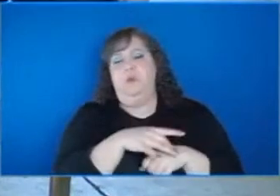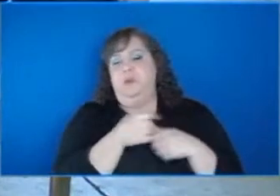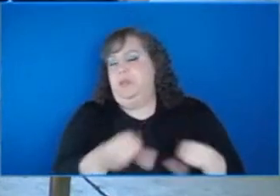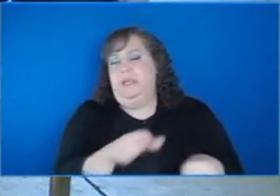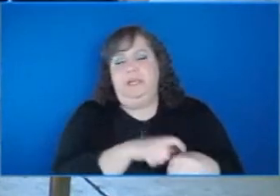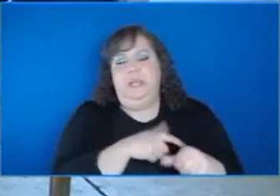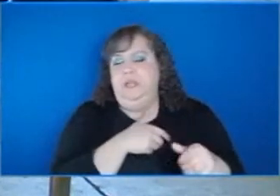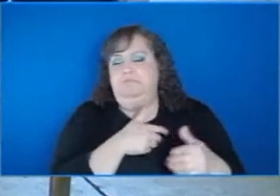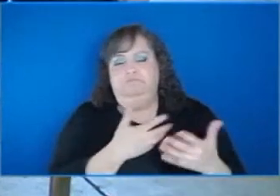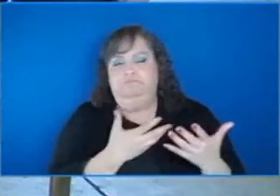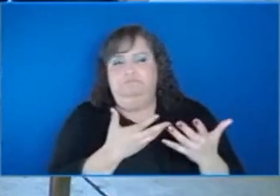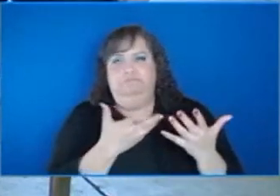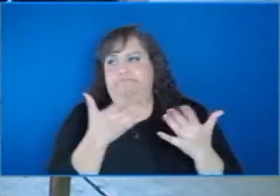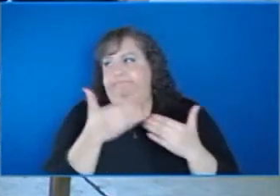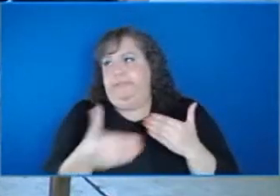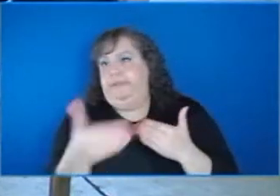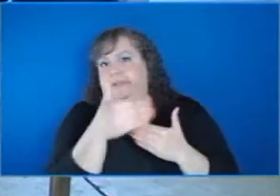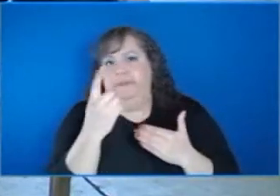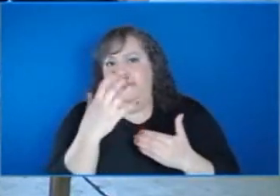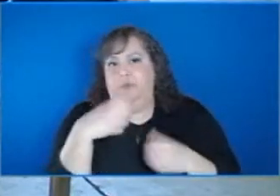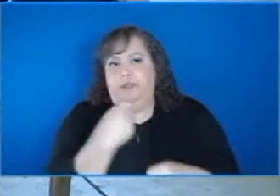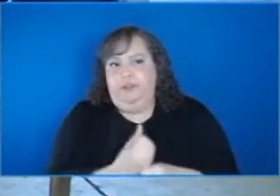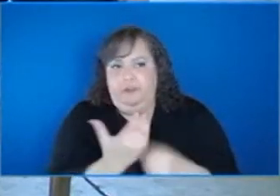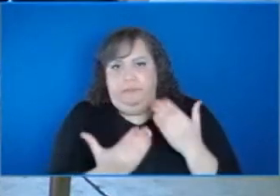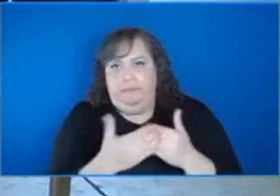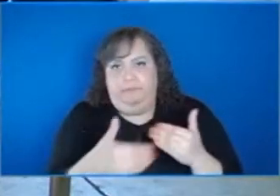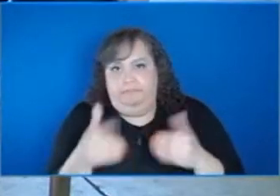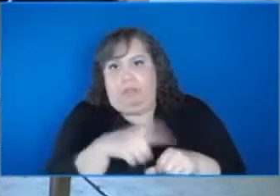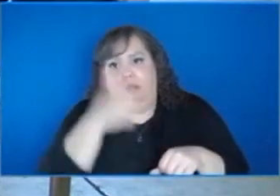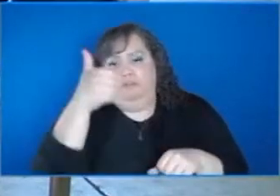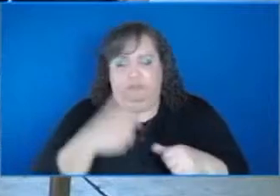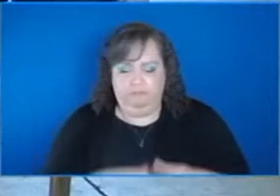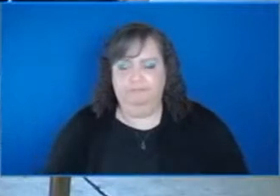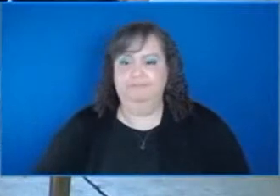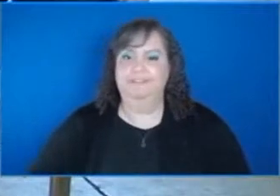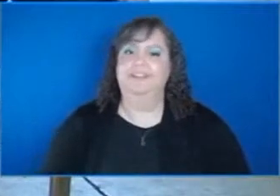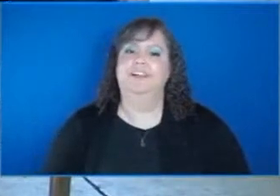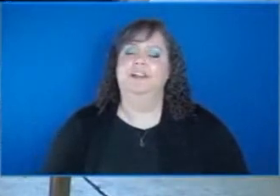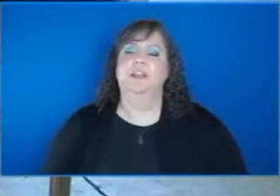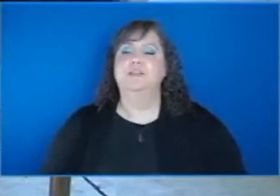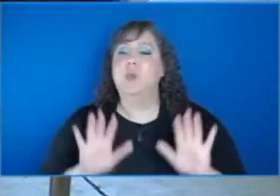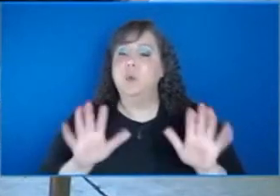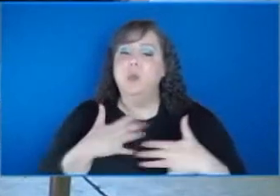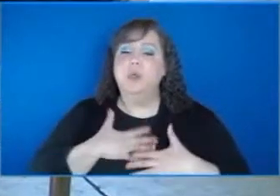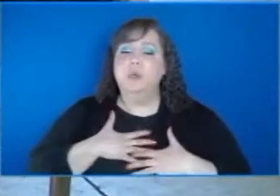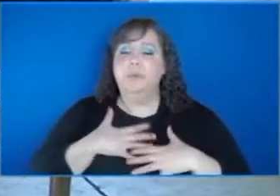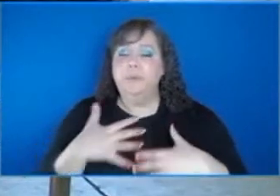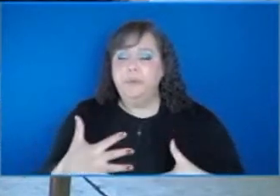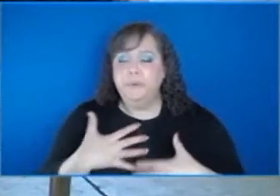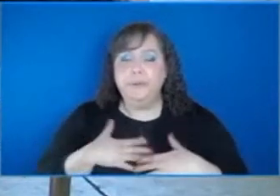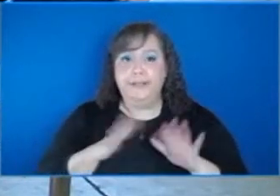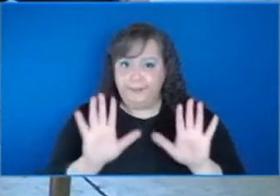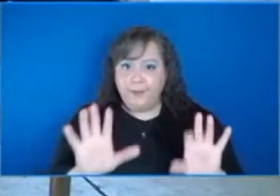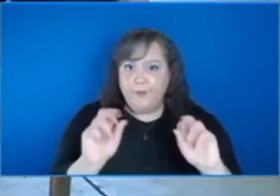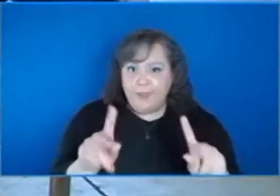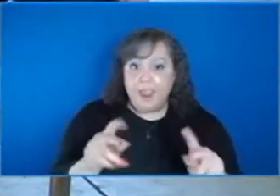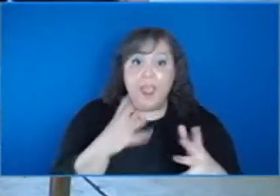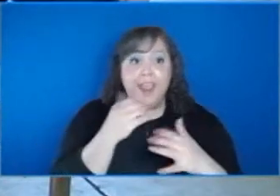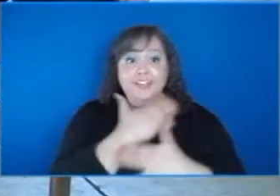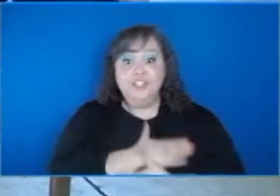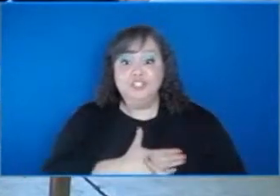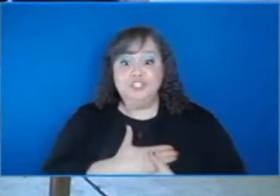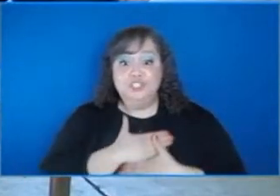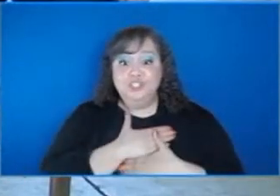least 100 years and probably longer than that. So okay, so rest easy. Yeah. And enjoy the show too, right?